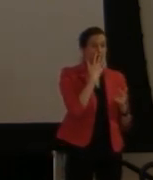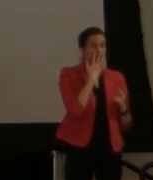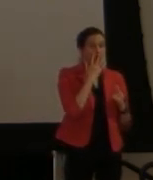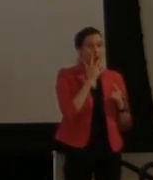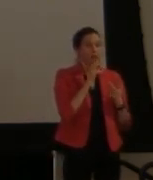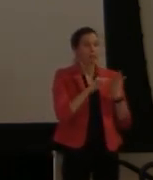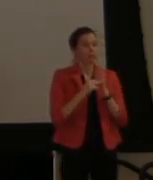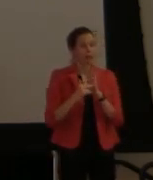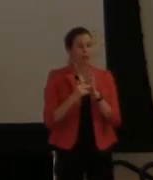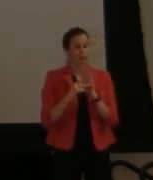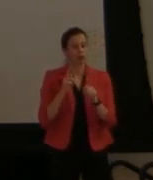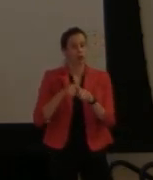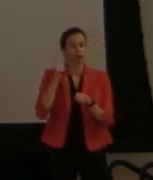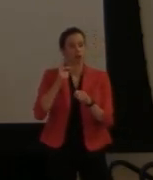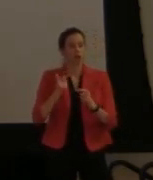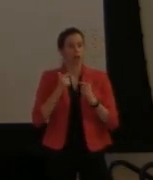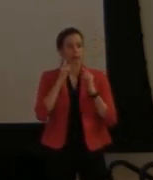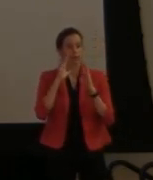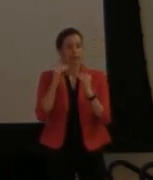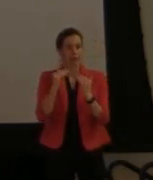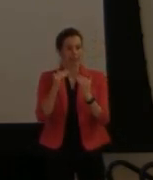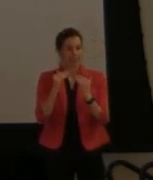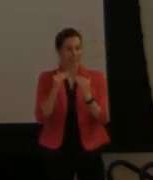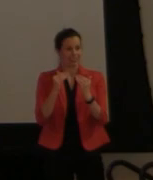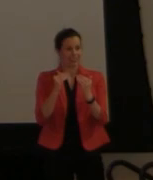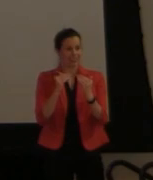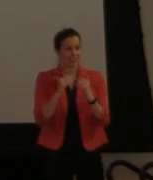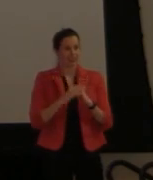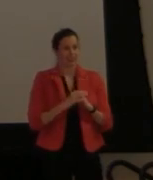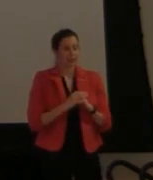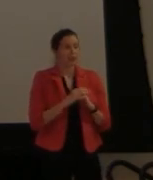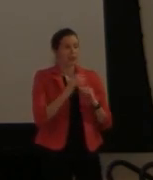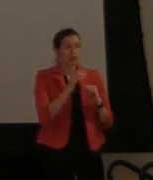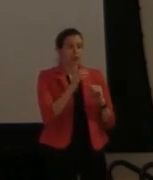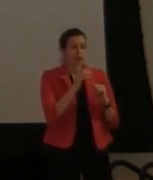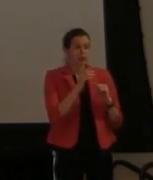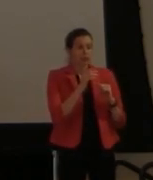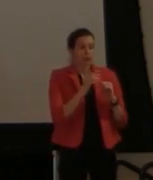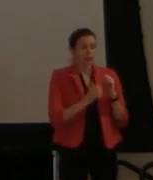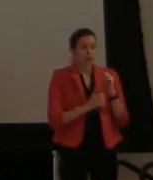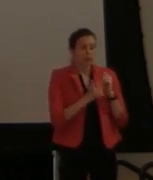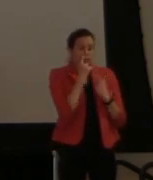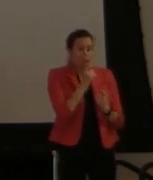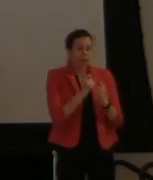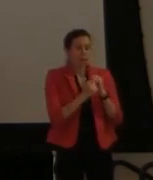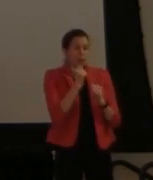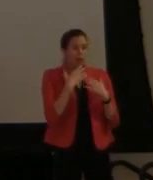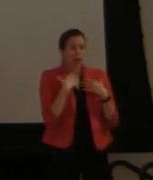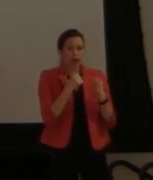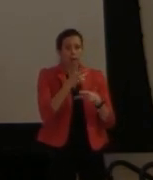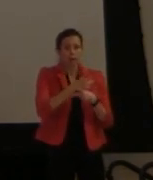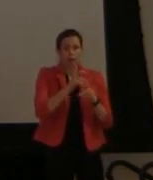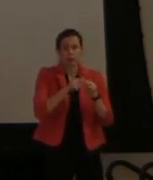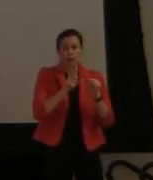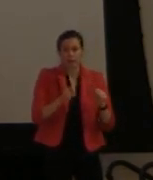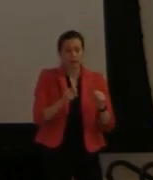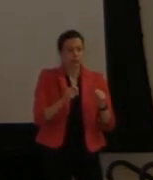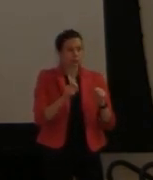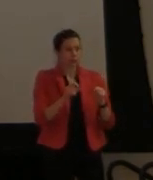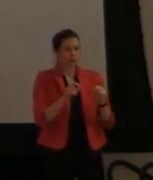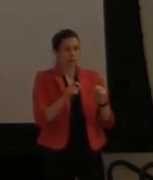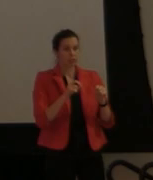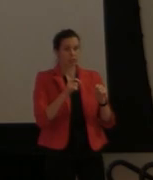the life expectancy. What's interesting is many of our large healthcare systems are sitting in the very dark